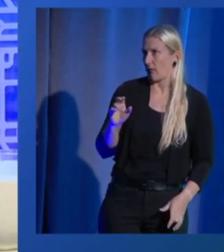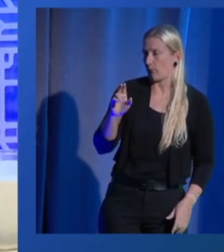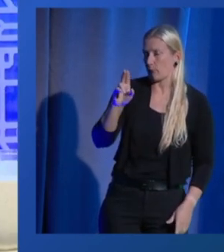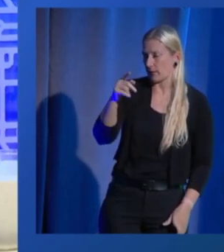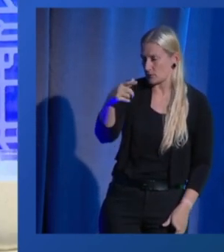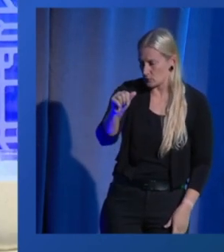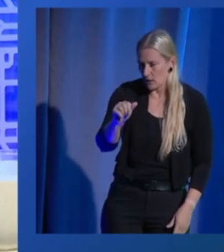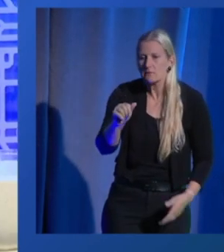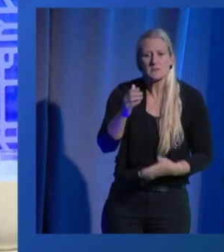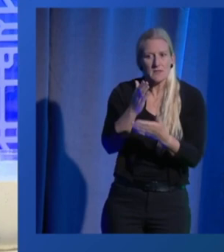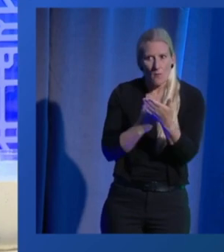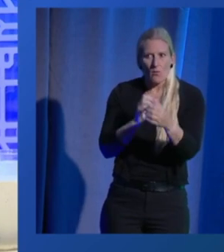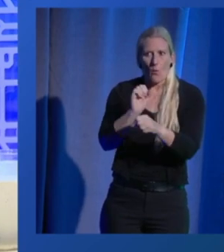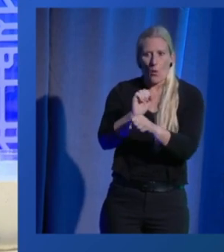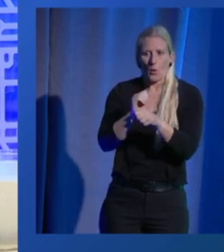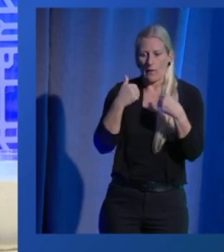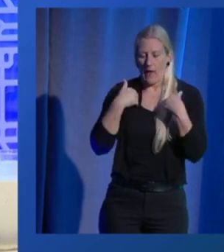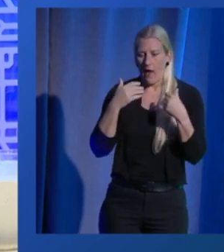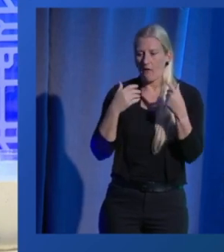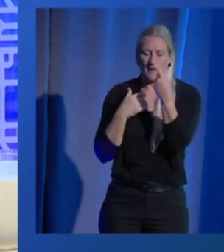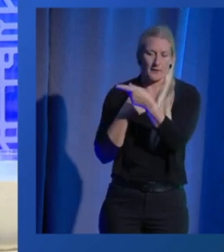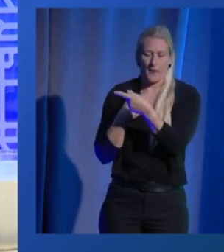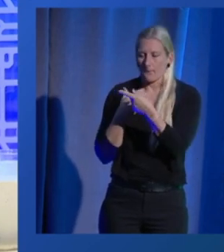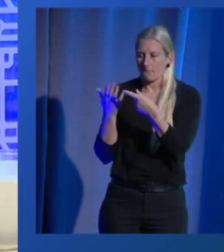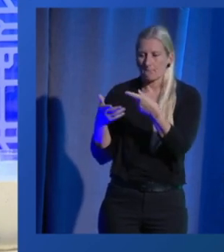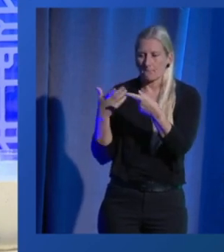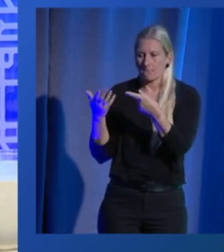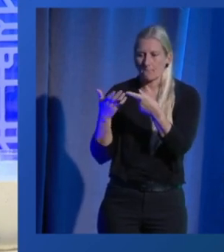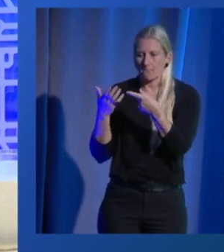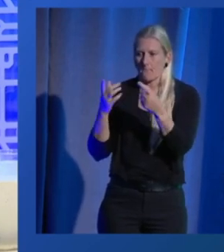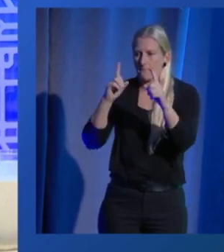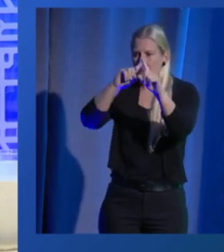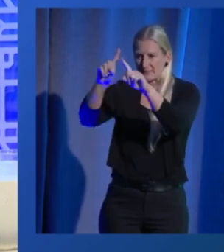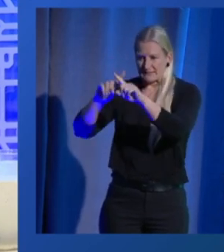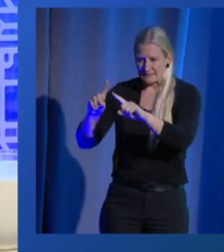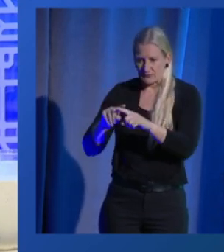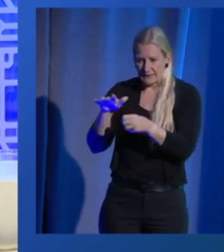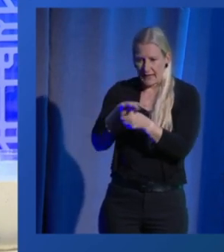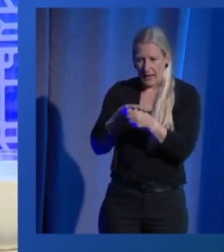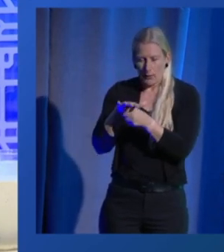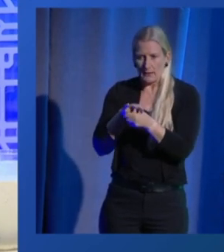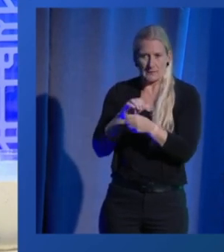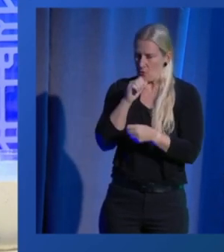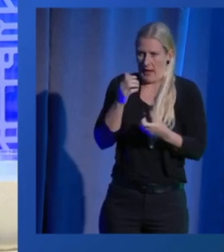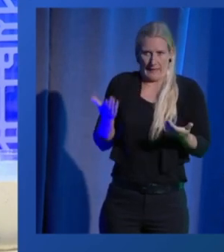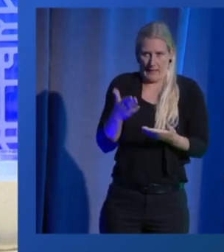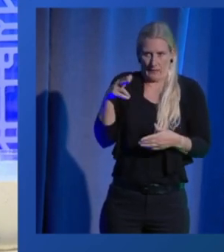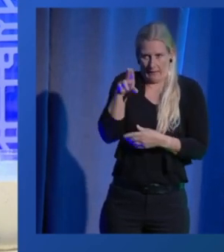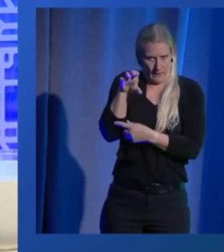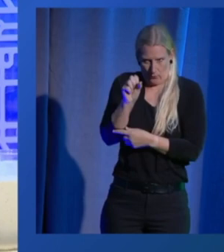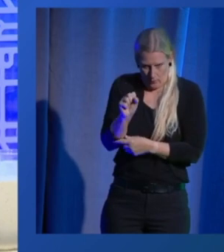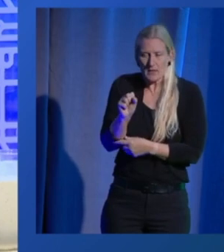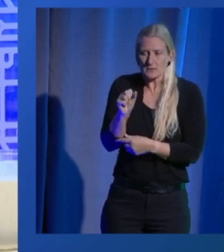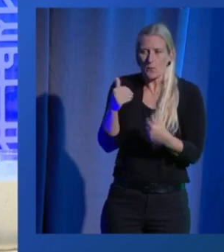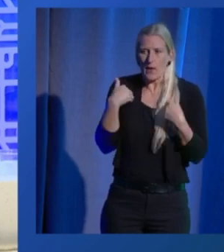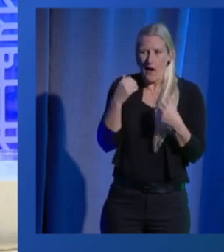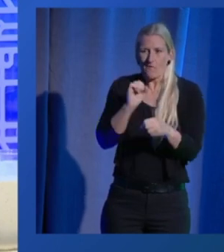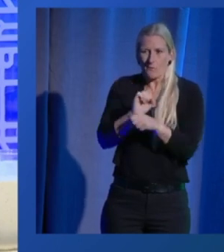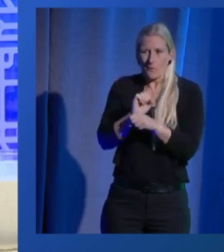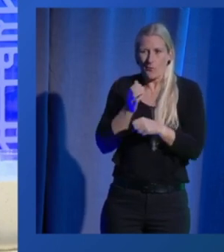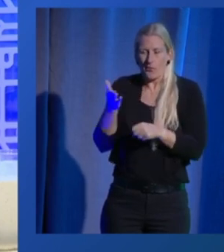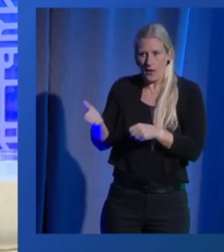node work that we're doing out in you know in many of the areas are outside the United States will ensure delivery of